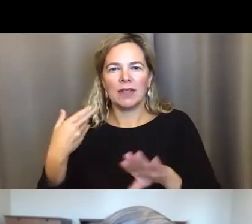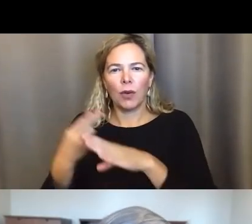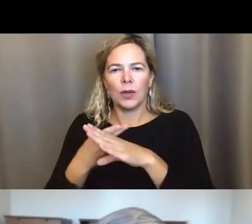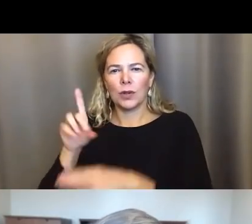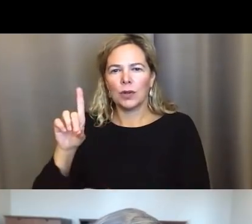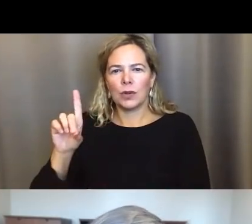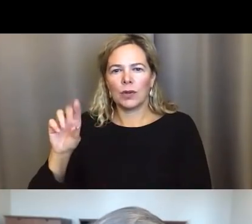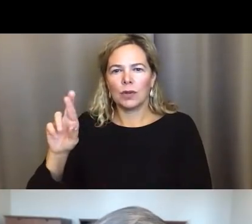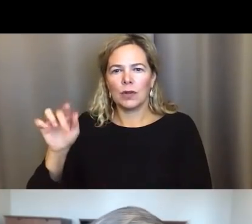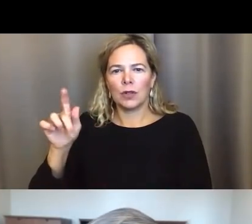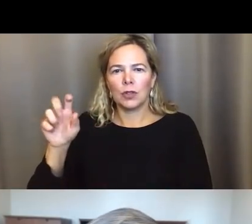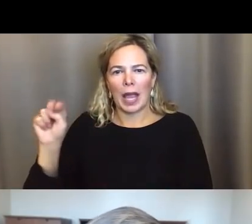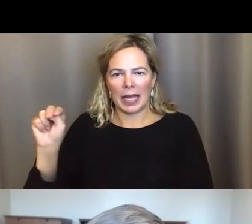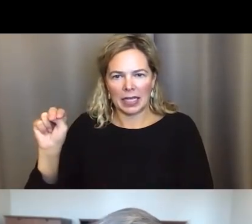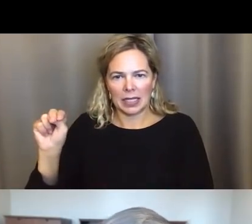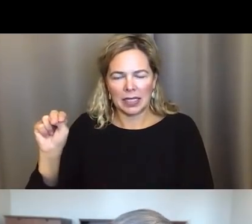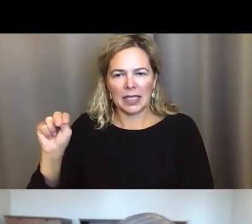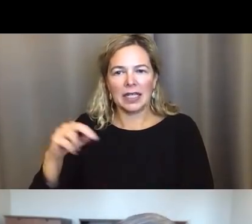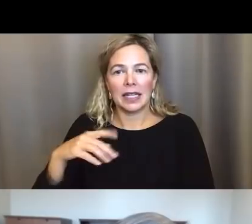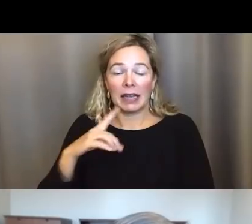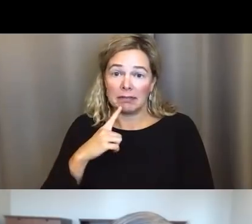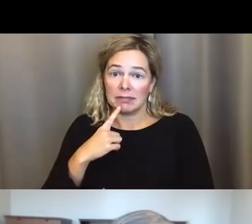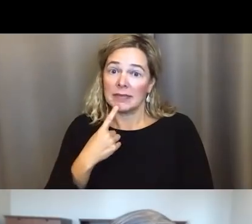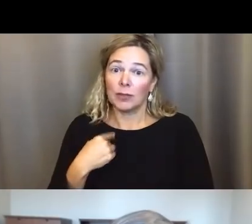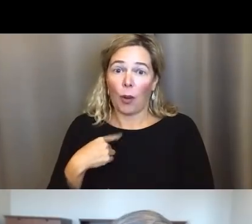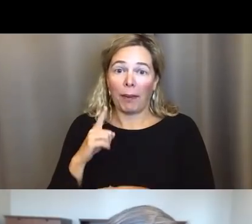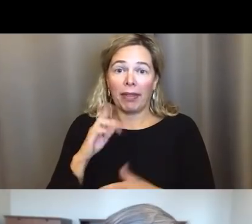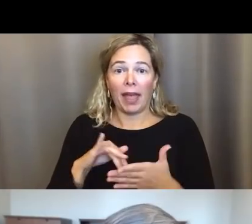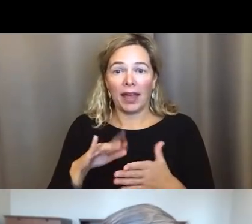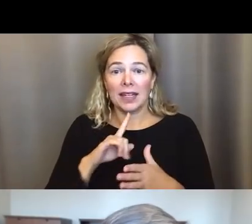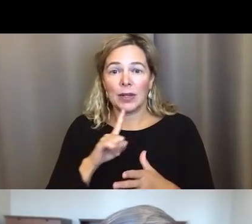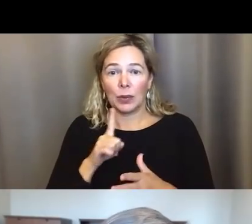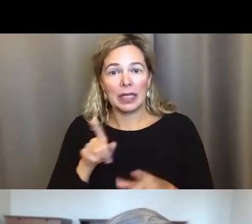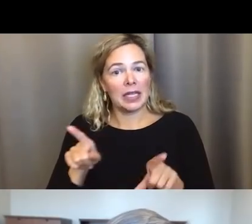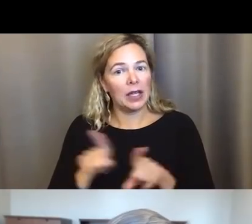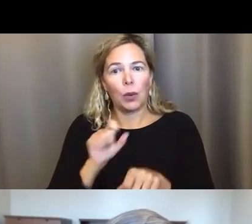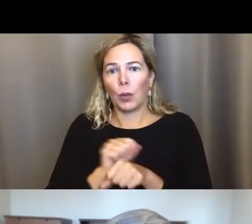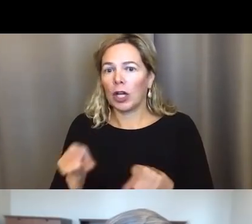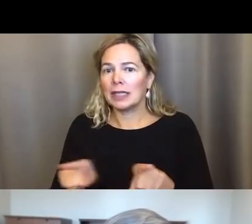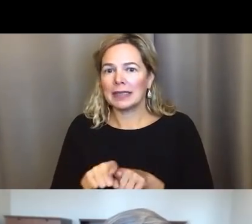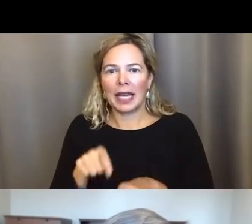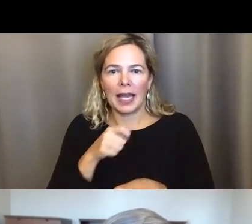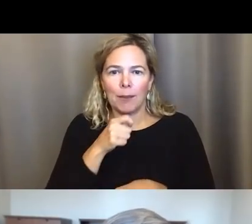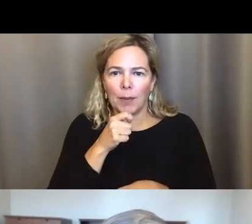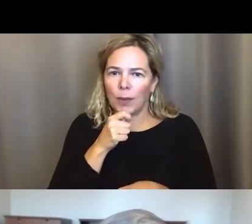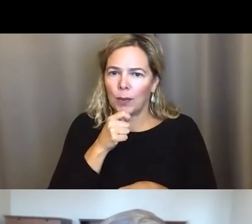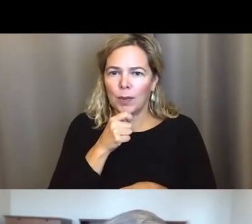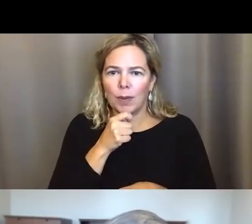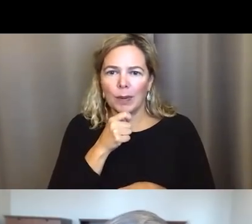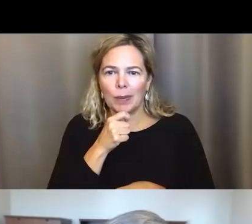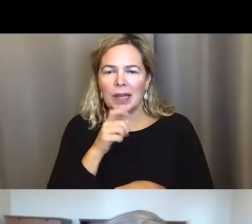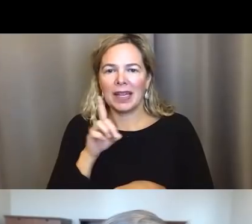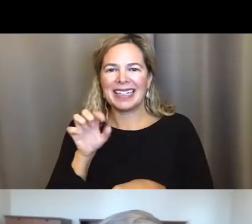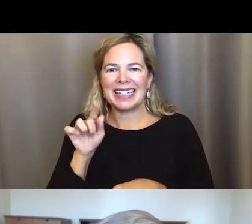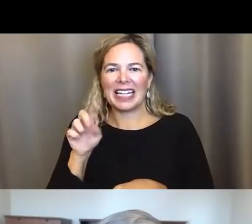been assured that it basically works as dictation. You can use Haiku or